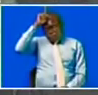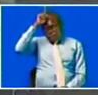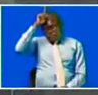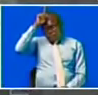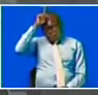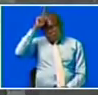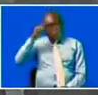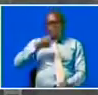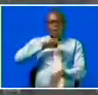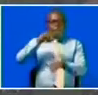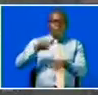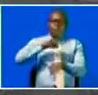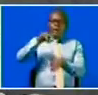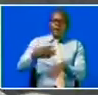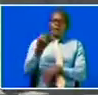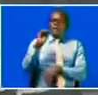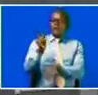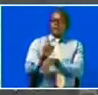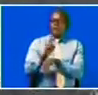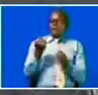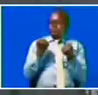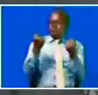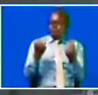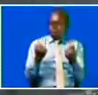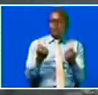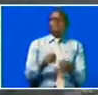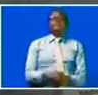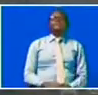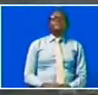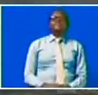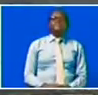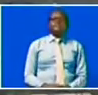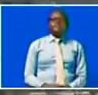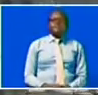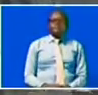kitu 1.5 hours. Timothy Otieno, KTN News.